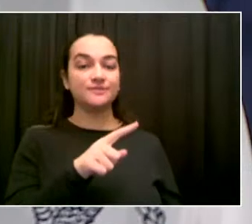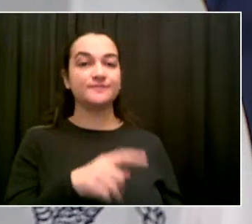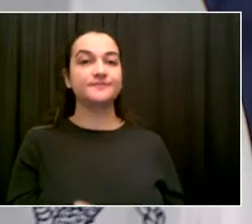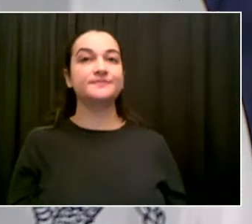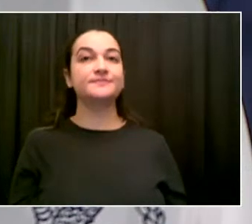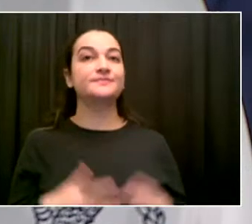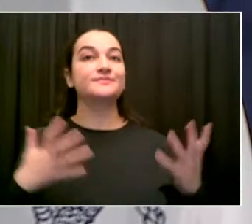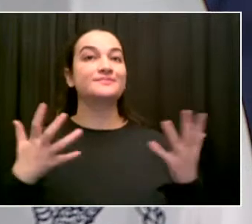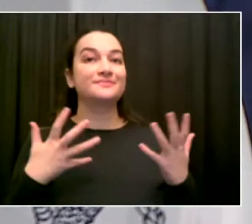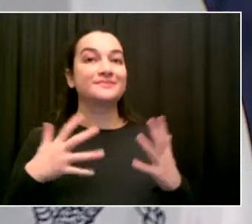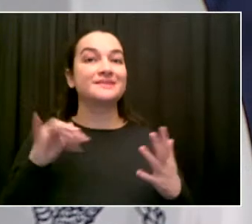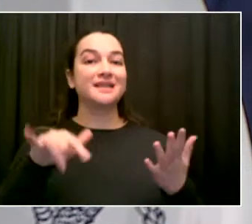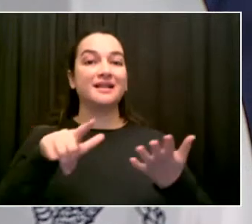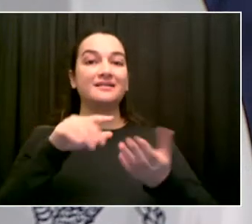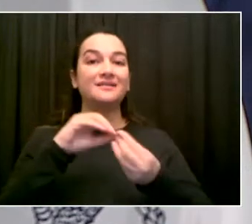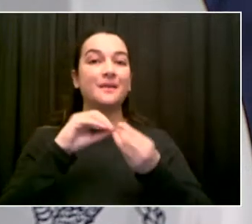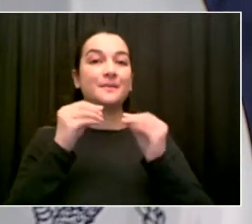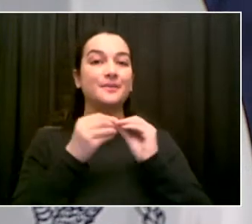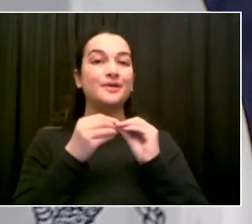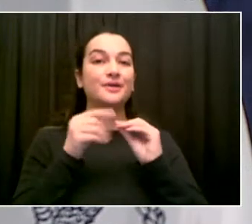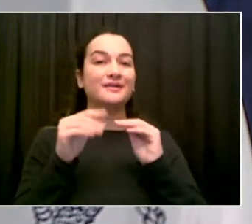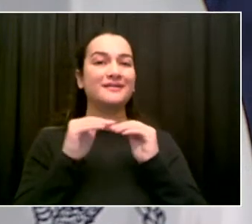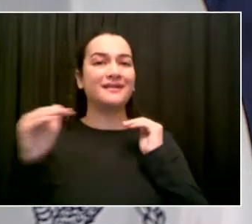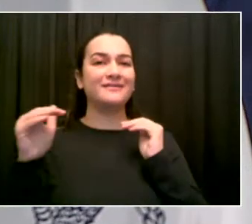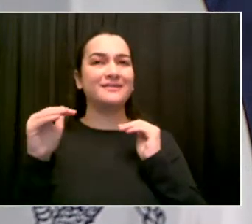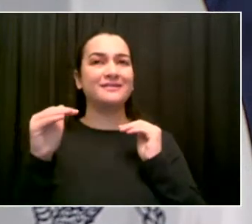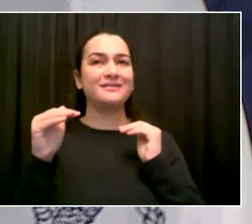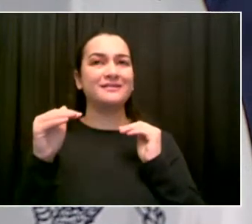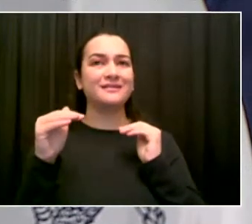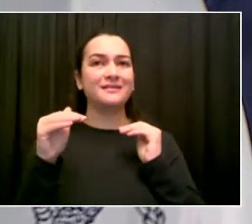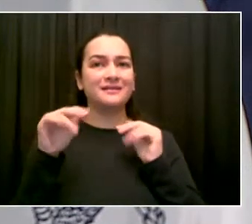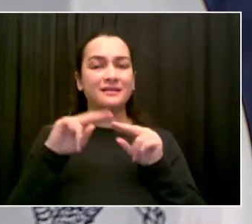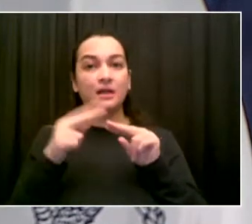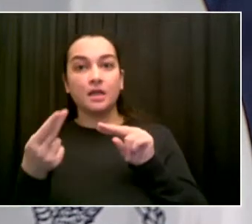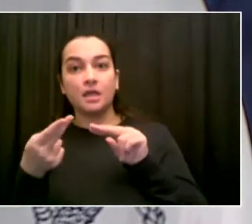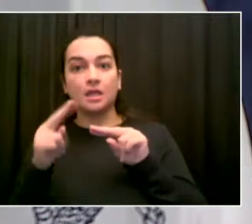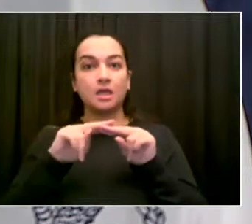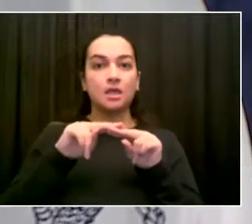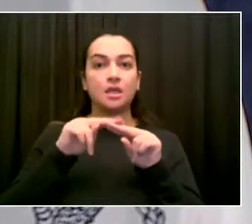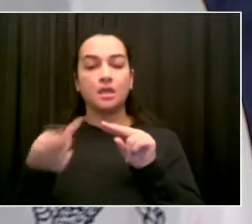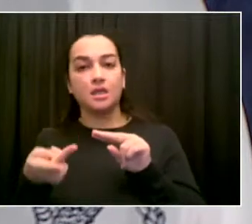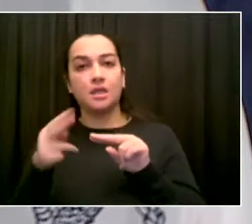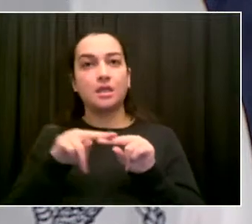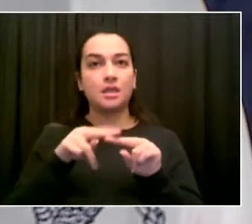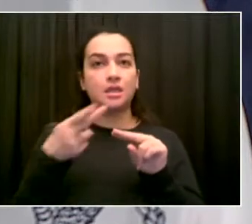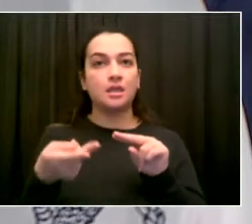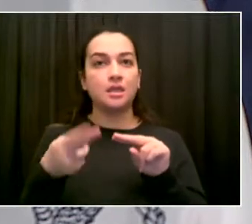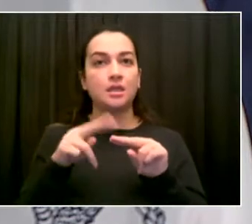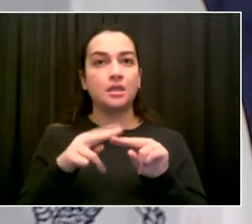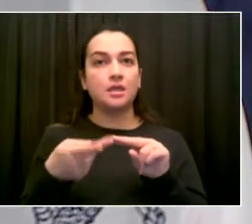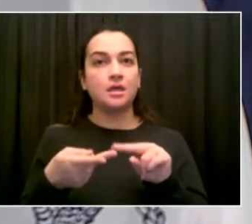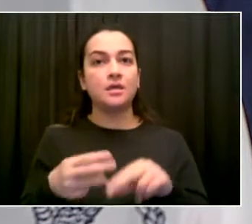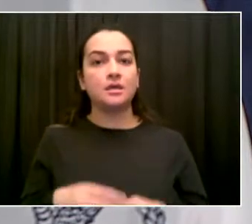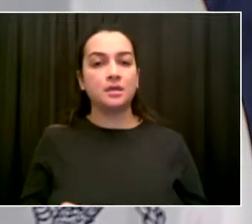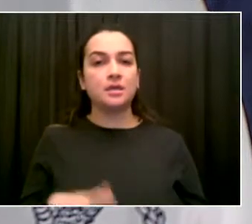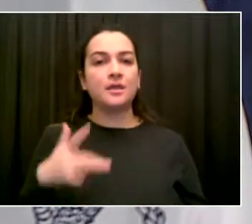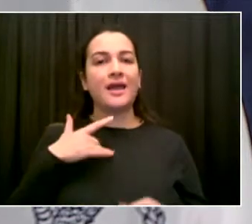and epidemiologists who looked at the rule before it was changed today and thought it was conservative, but